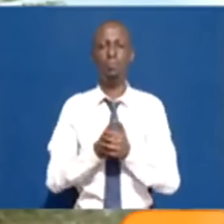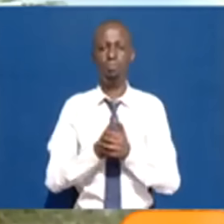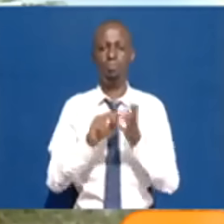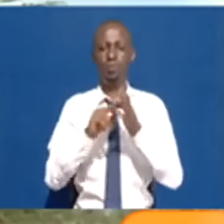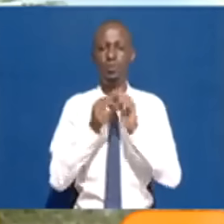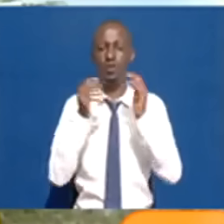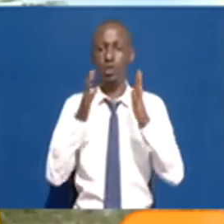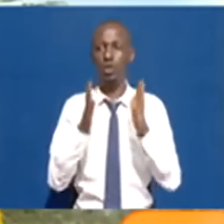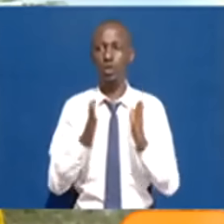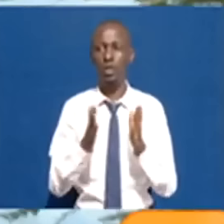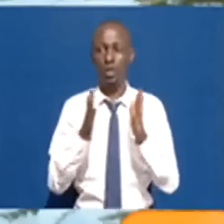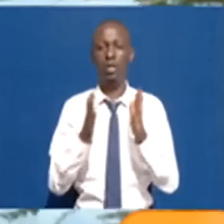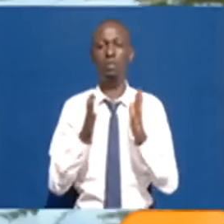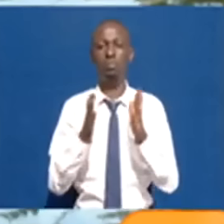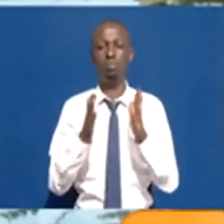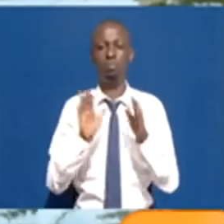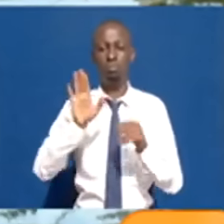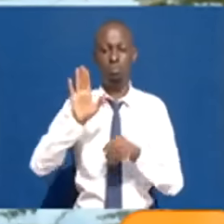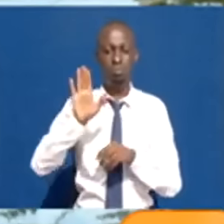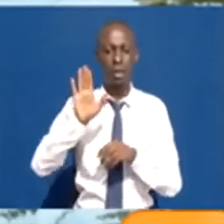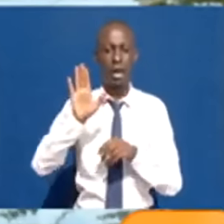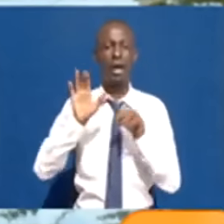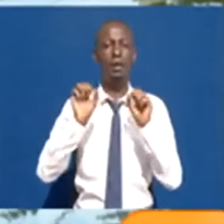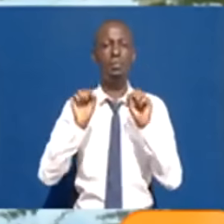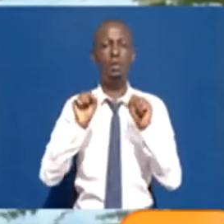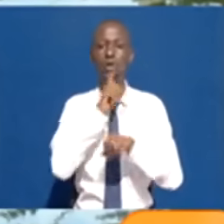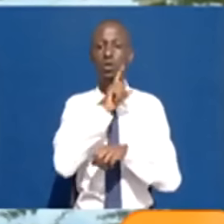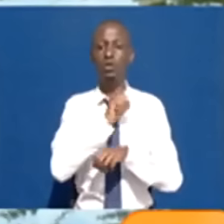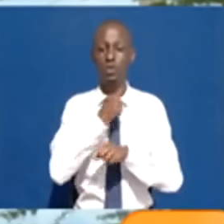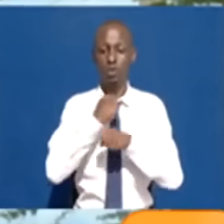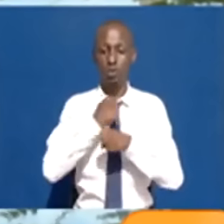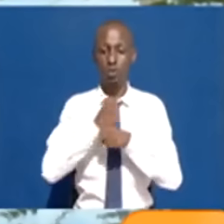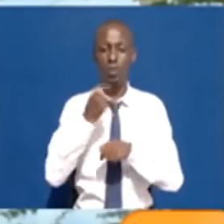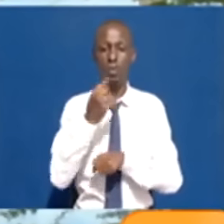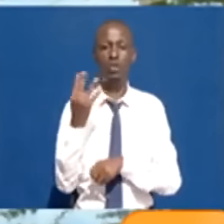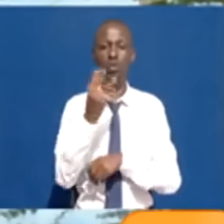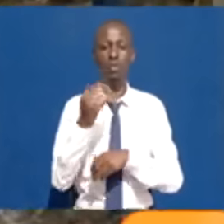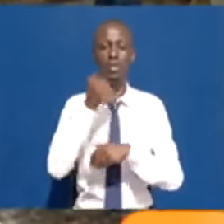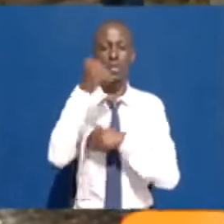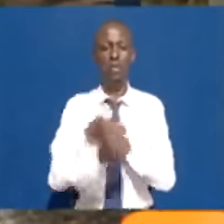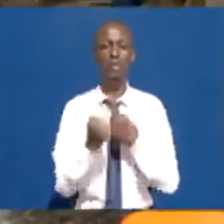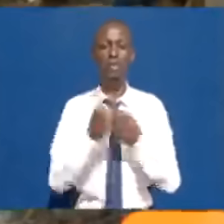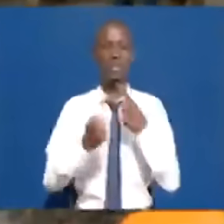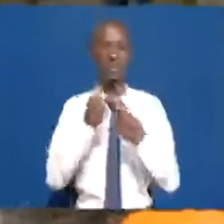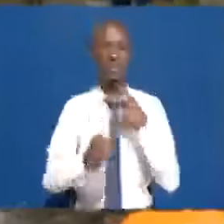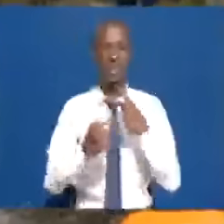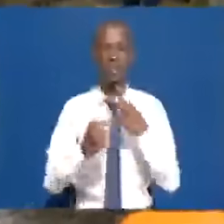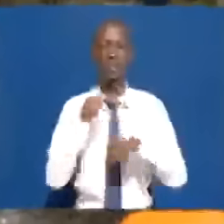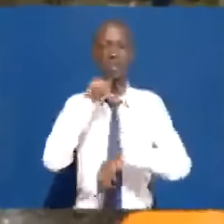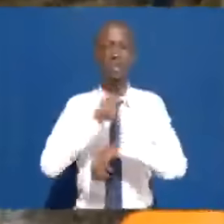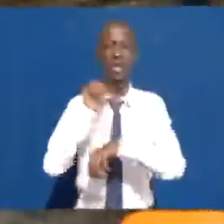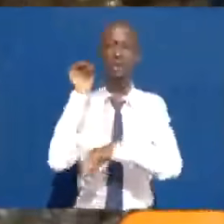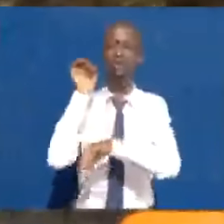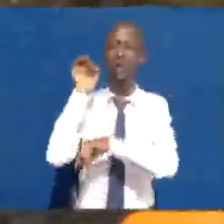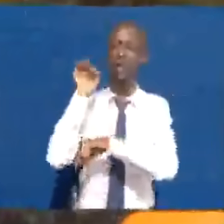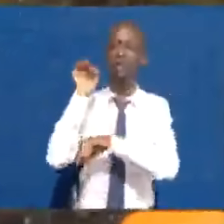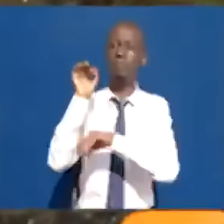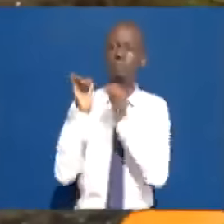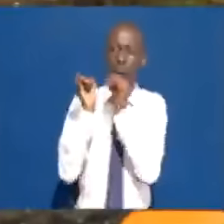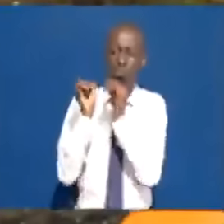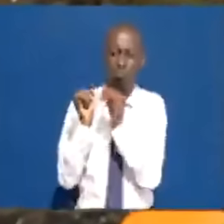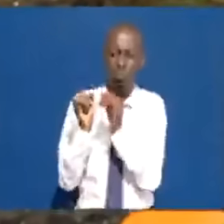Ret Enterprises Limited, is expected to complete works by April next year. When we reached out to the individual